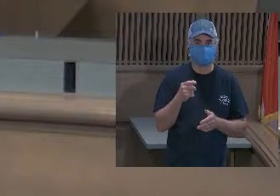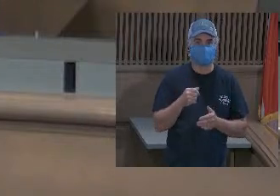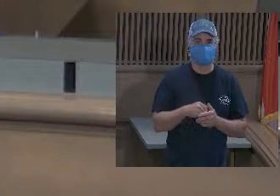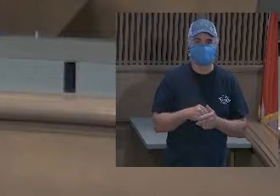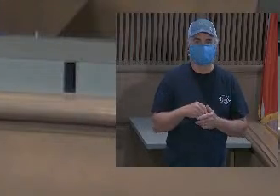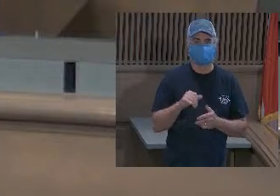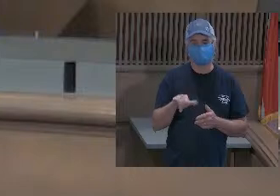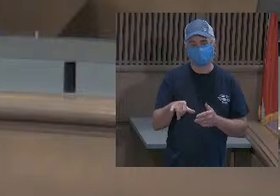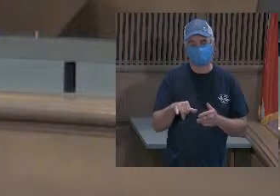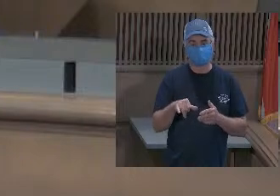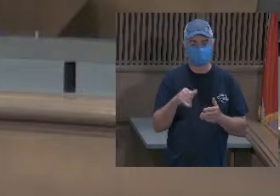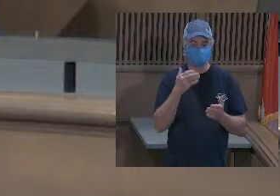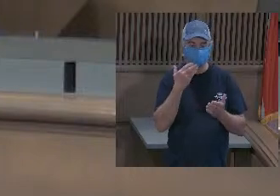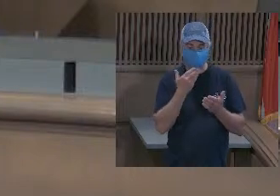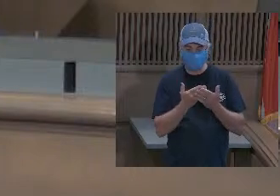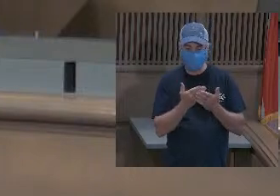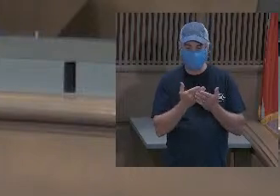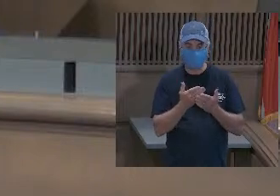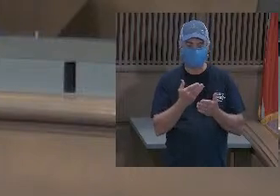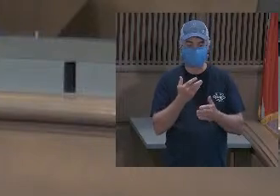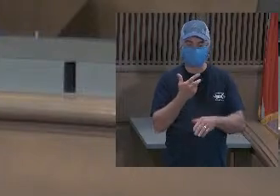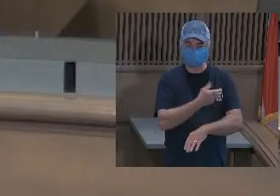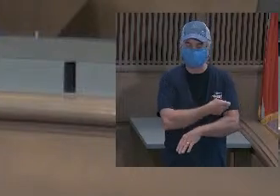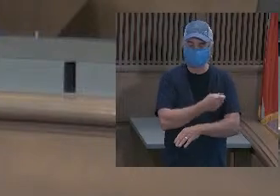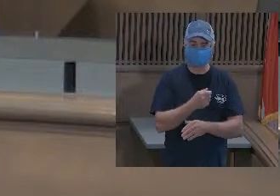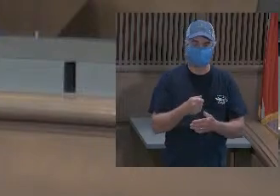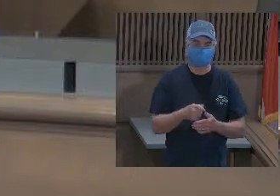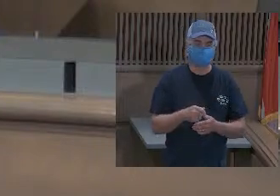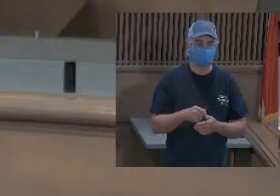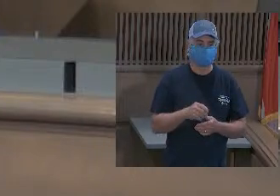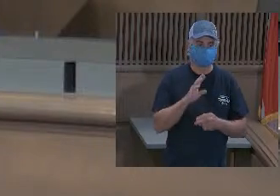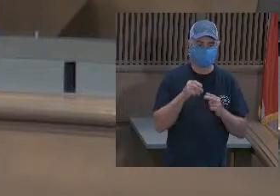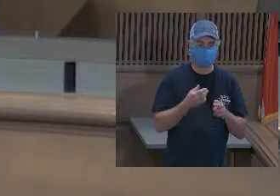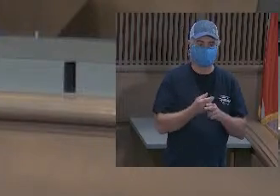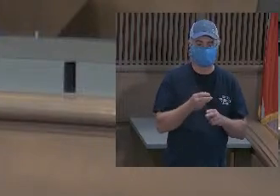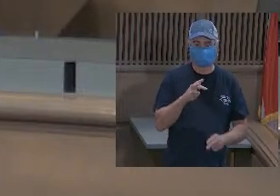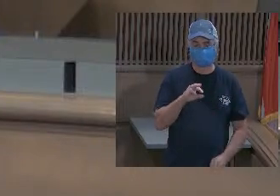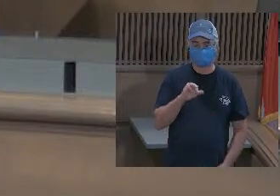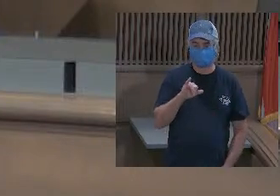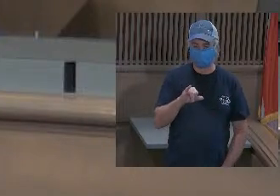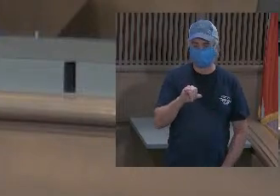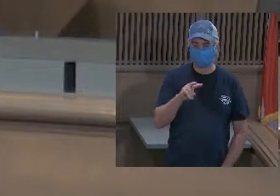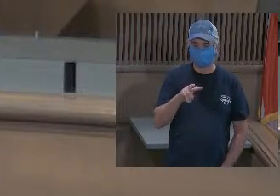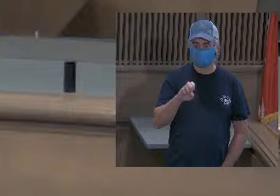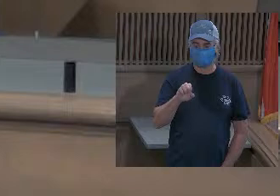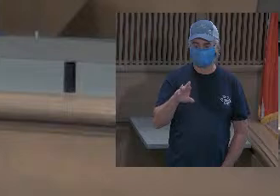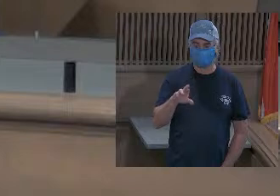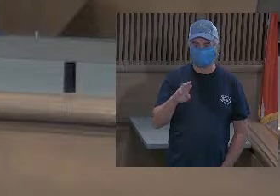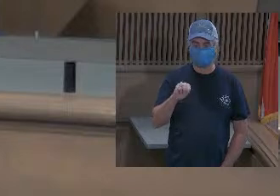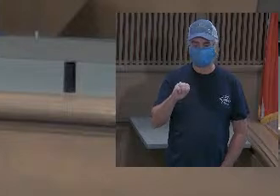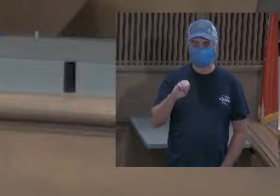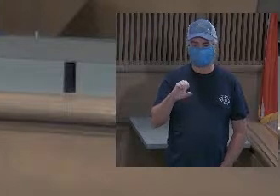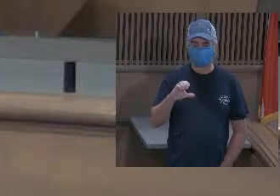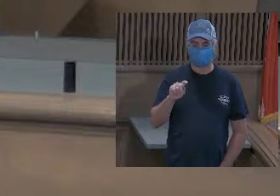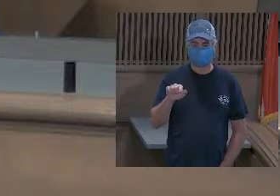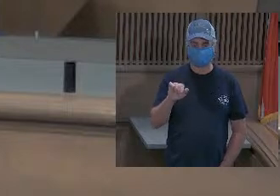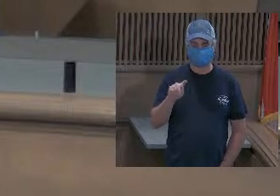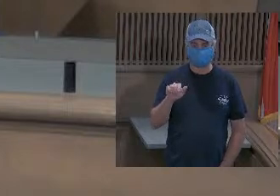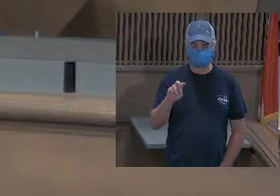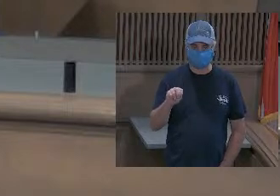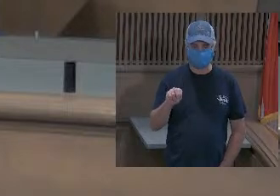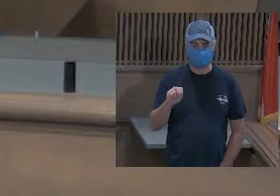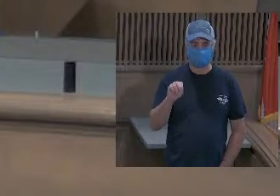proof or basis? Some people have talked about ivermectin as a treatment. That is a drug that is used for